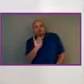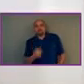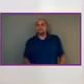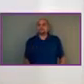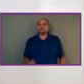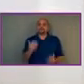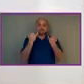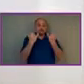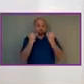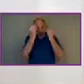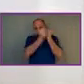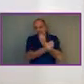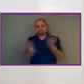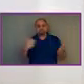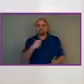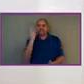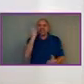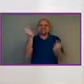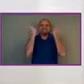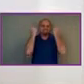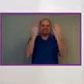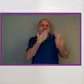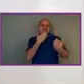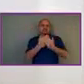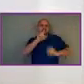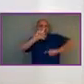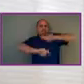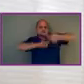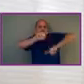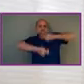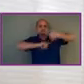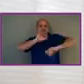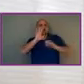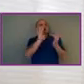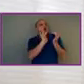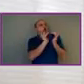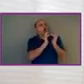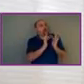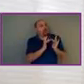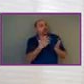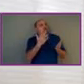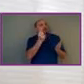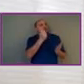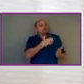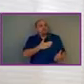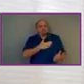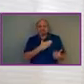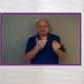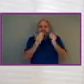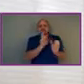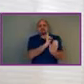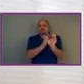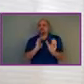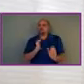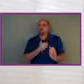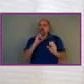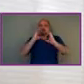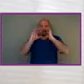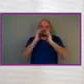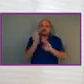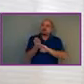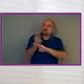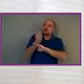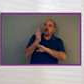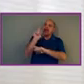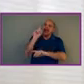great questions roll in from users online. And if you are watching now, please don't hesitate to join the conversation with us. Submit your questions